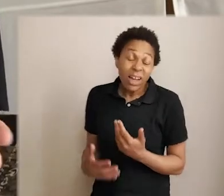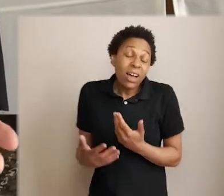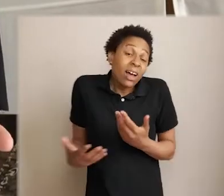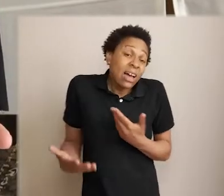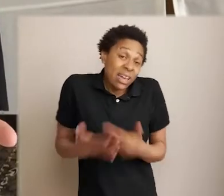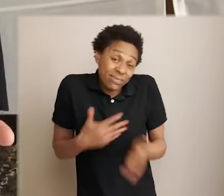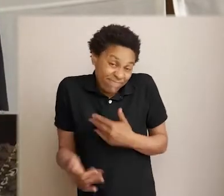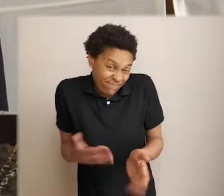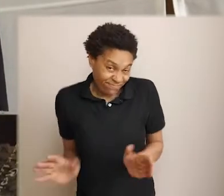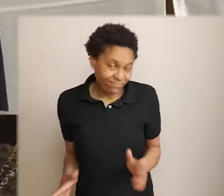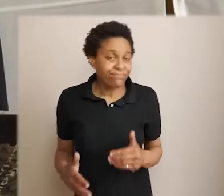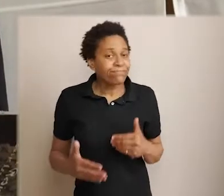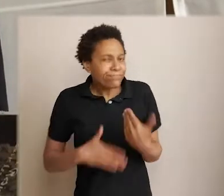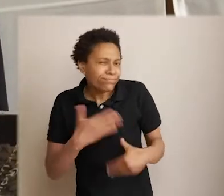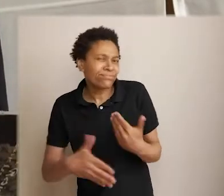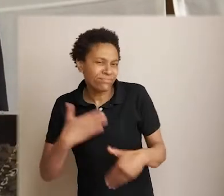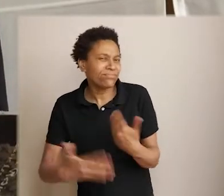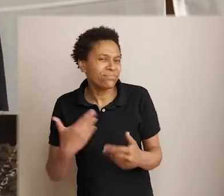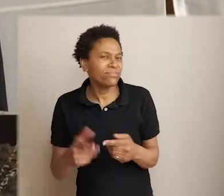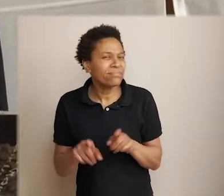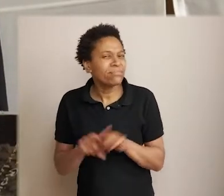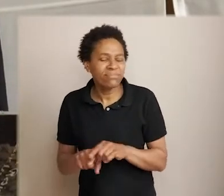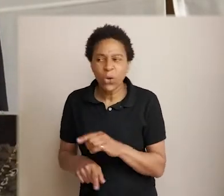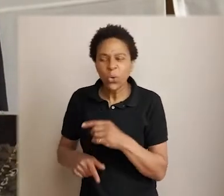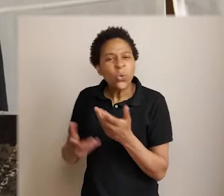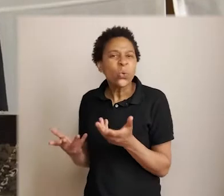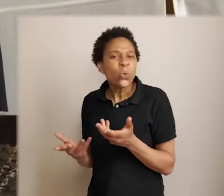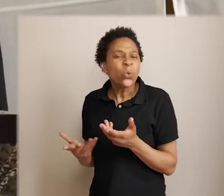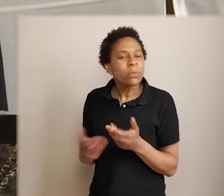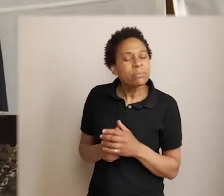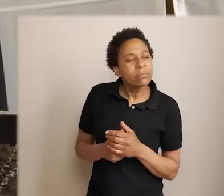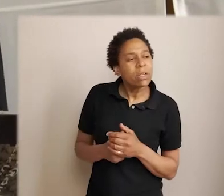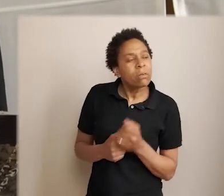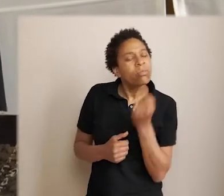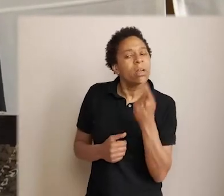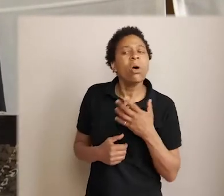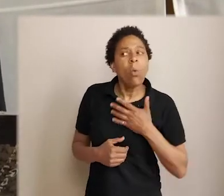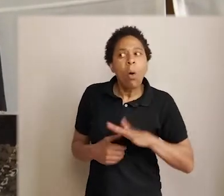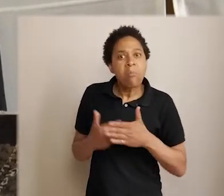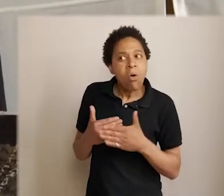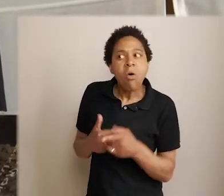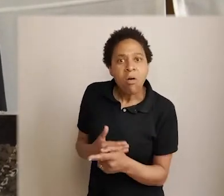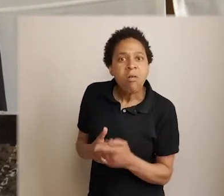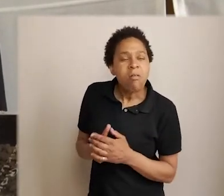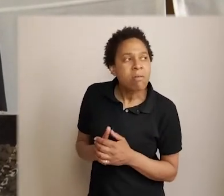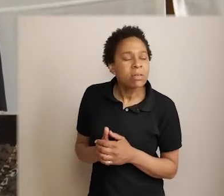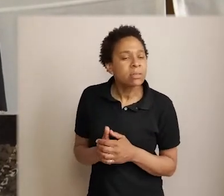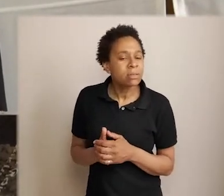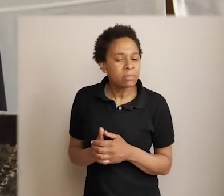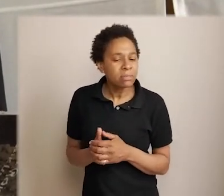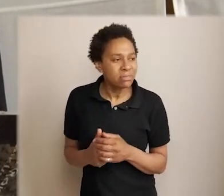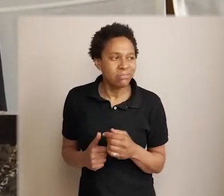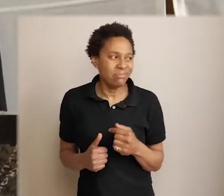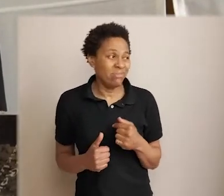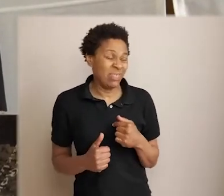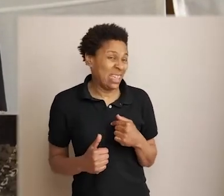Anyway, I did it for a while, and I realised that I wanted to do more, and I didn't want